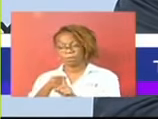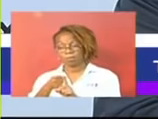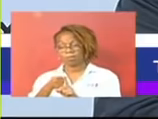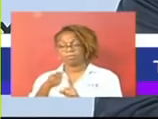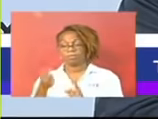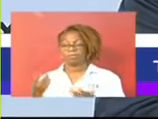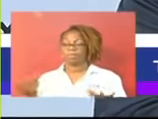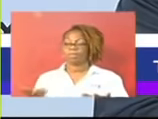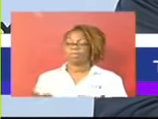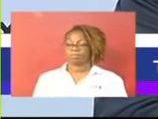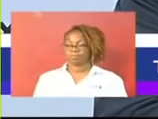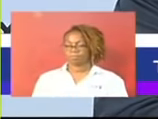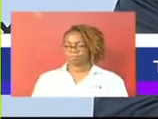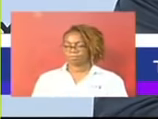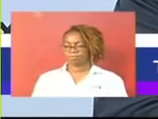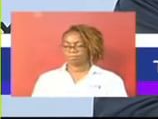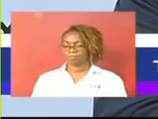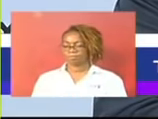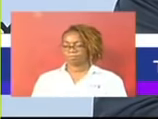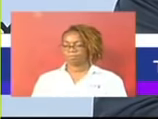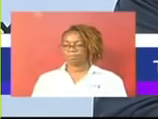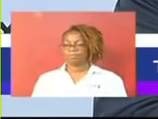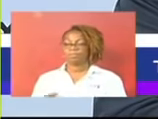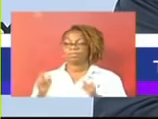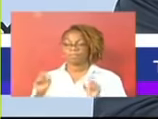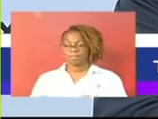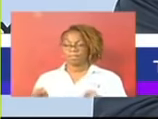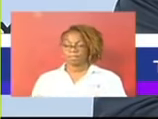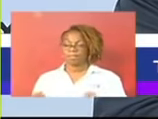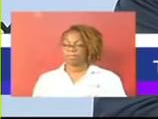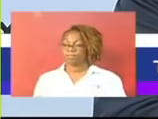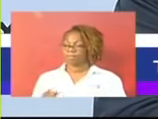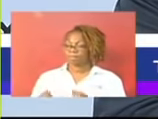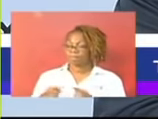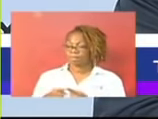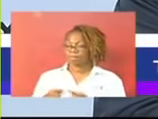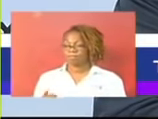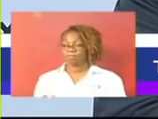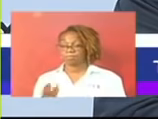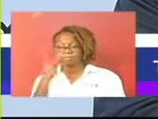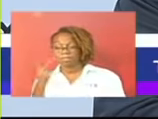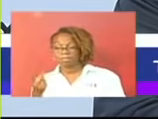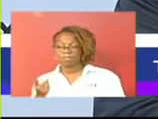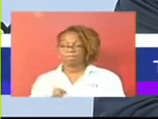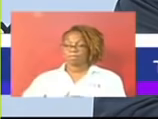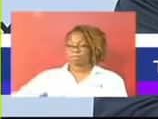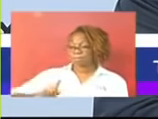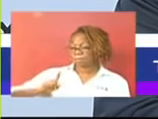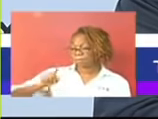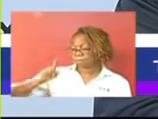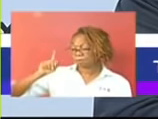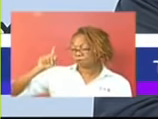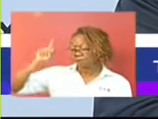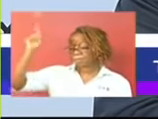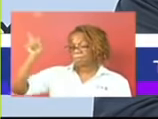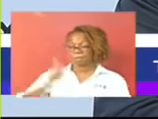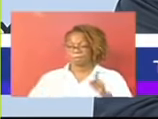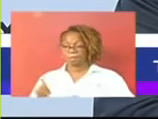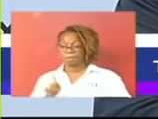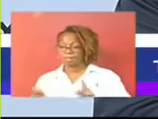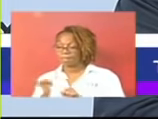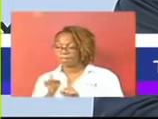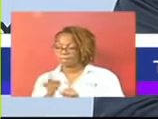movement and the concern, of course, any change or any upward trend in the data, in the number of cases, is a cause